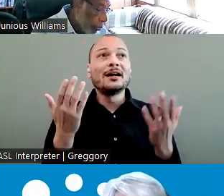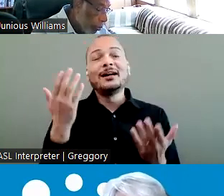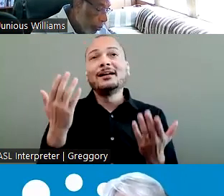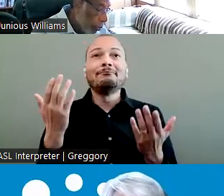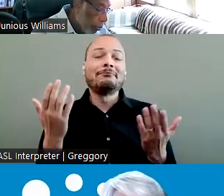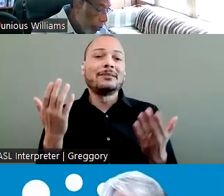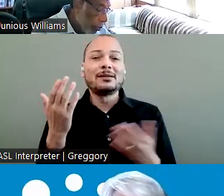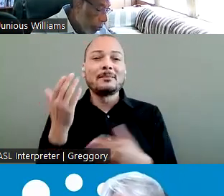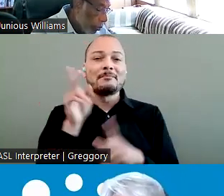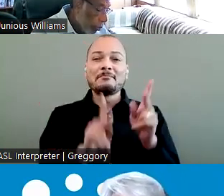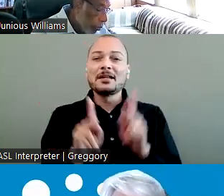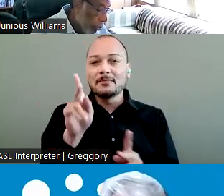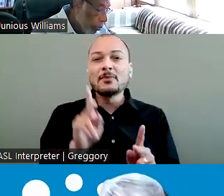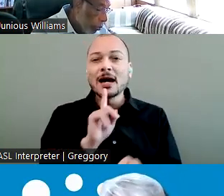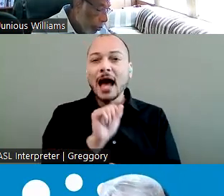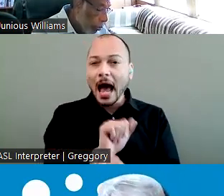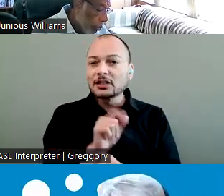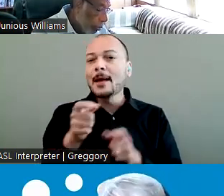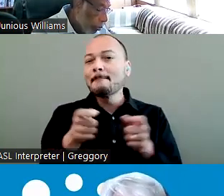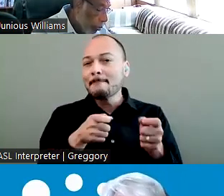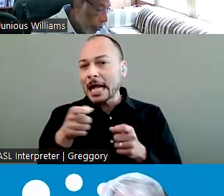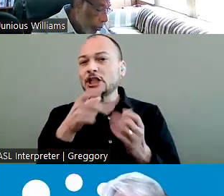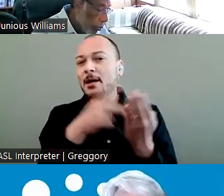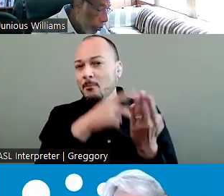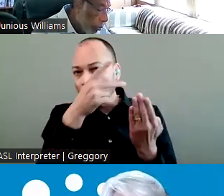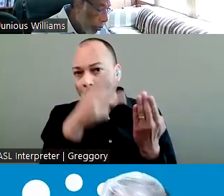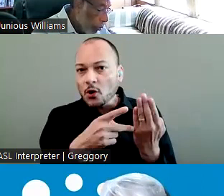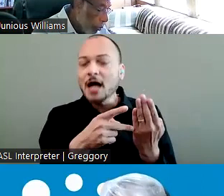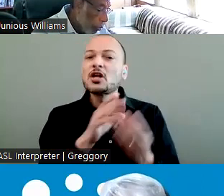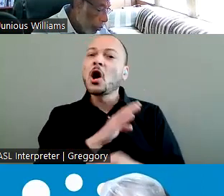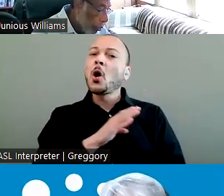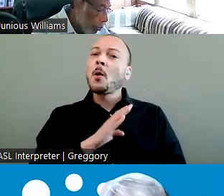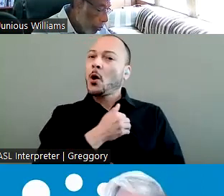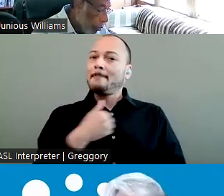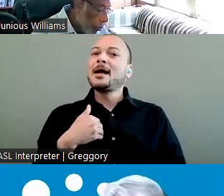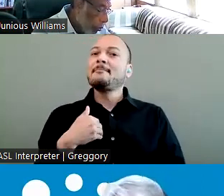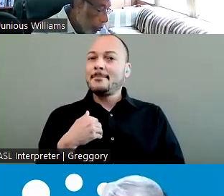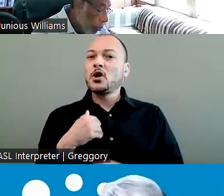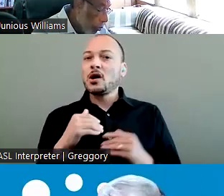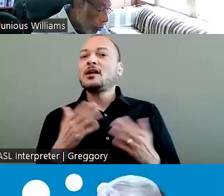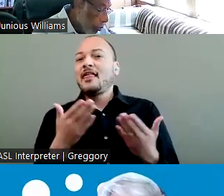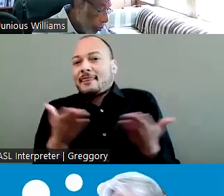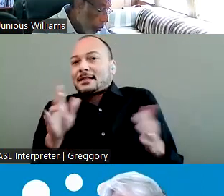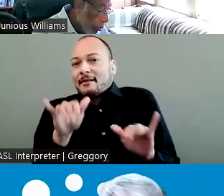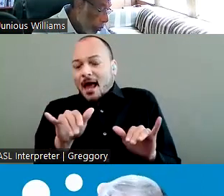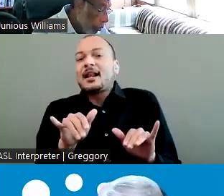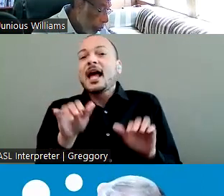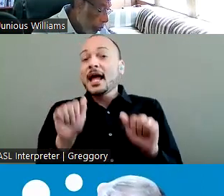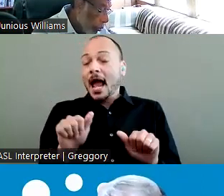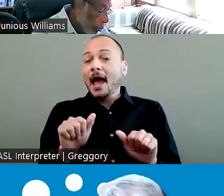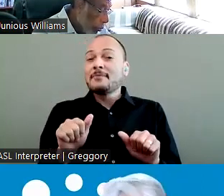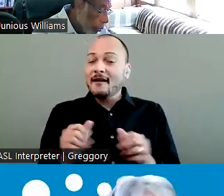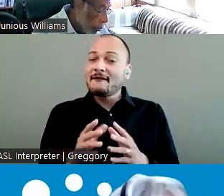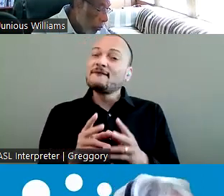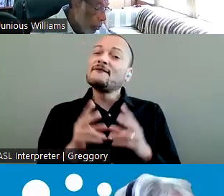the folks that are actually managing programs, board member levels, things of that nature, that can be very